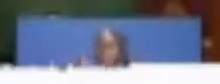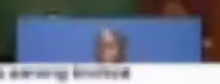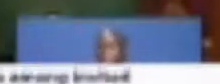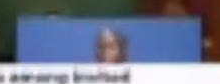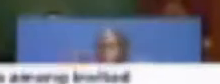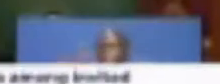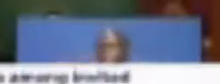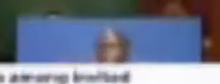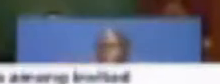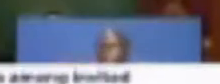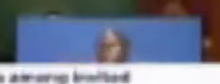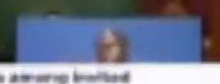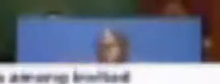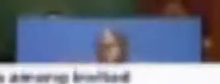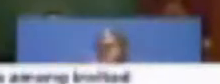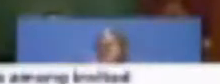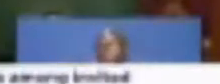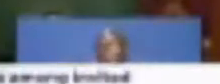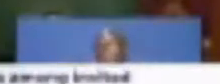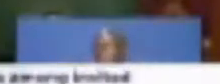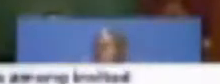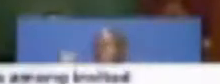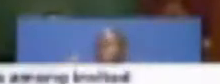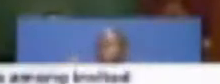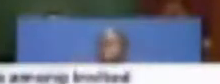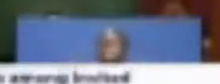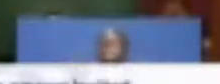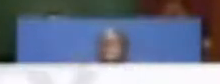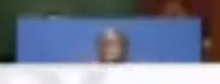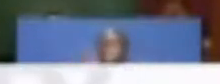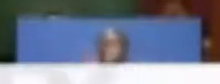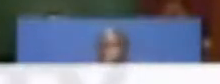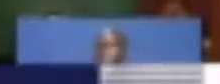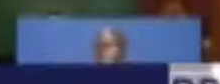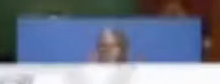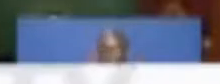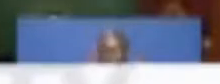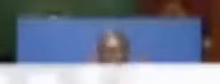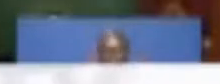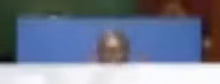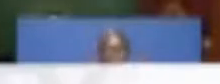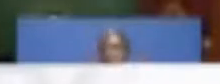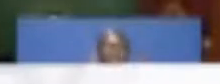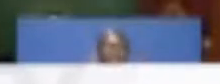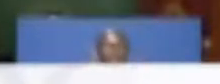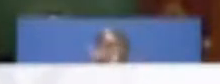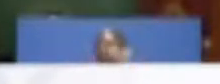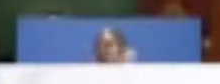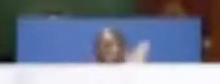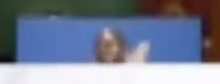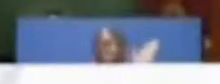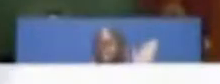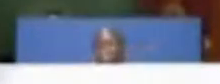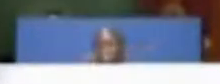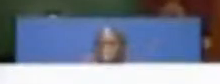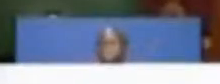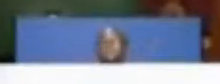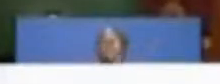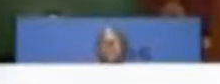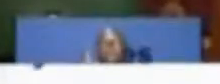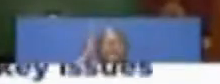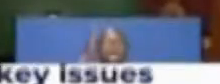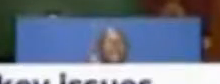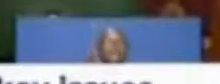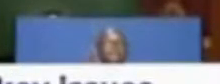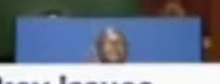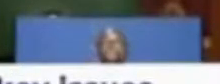members, of becoming the 6th. If we remain focused on our development agenda, this will become a reality